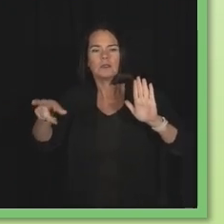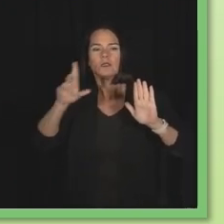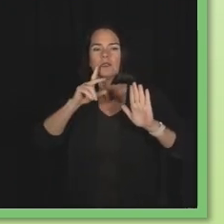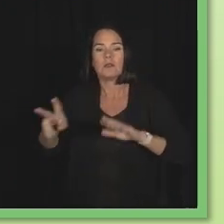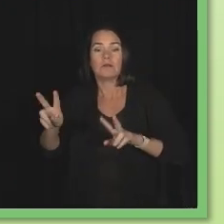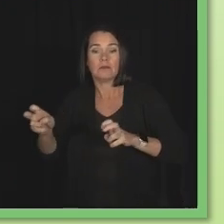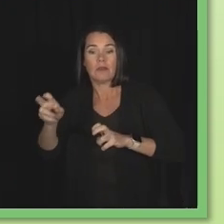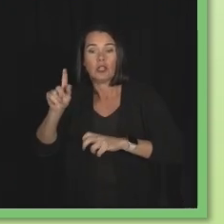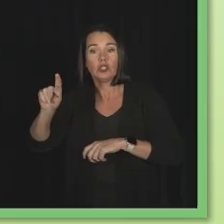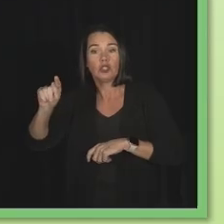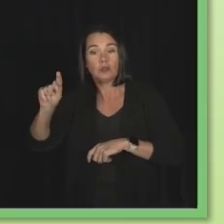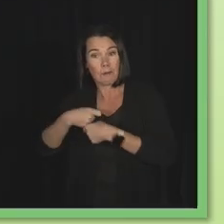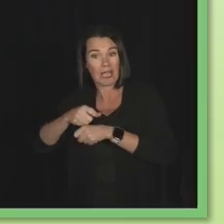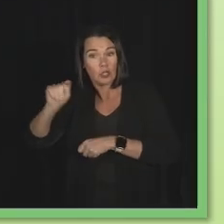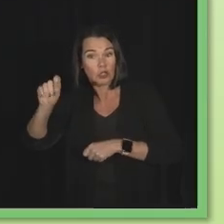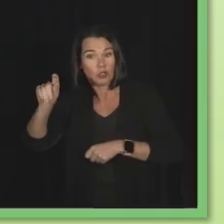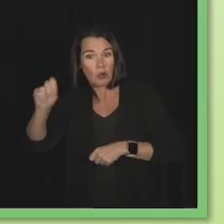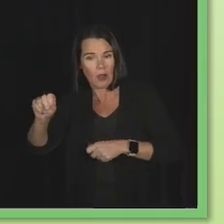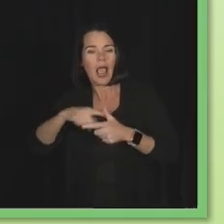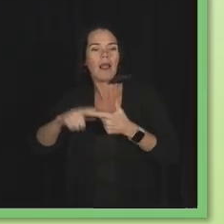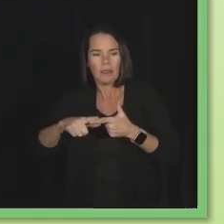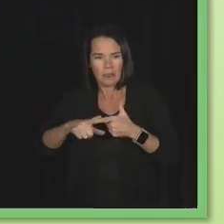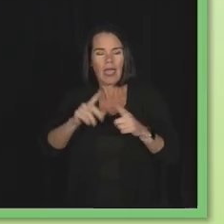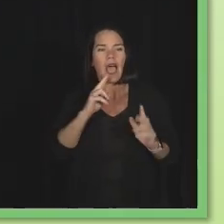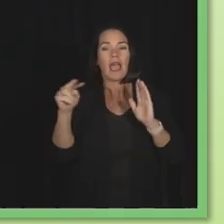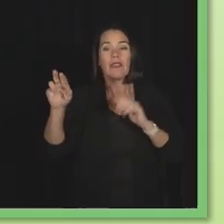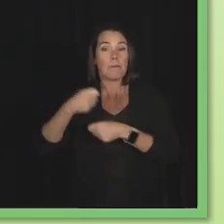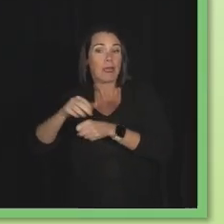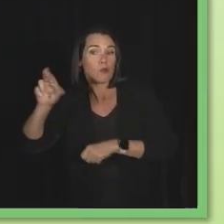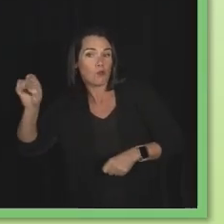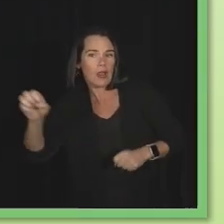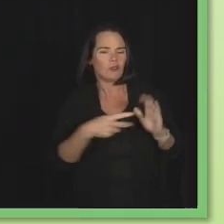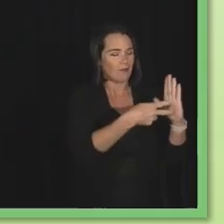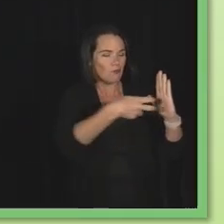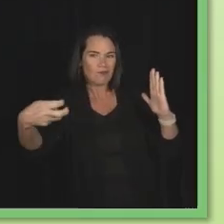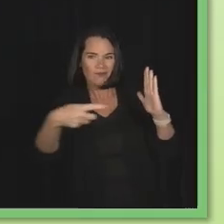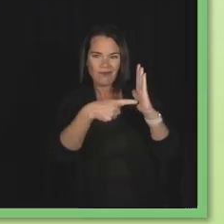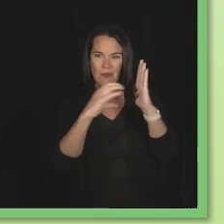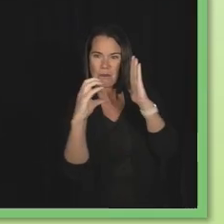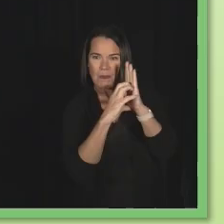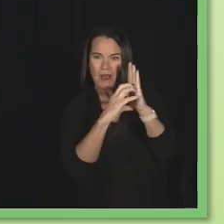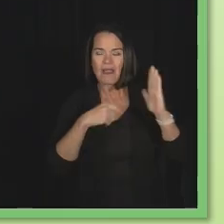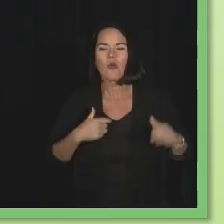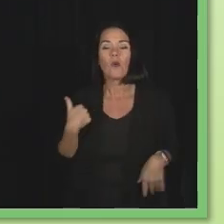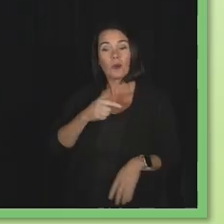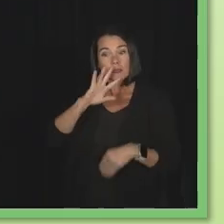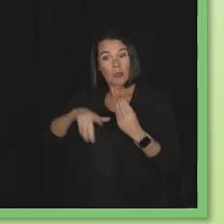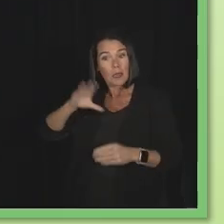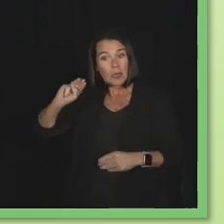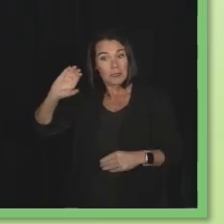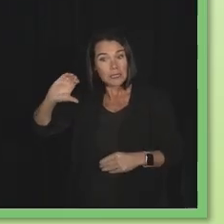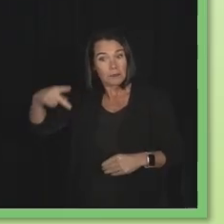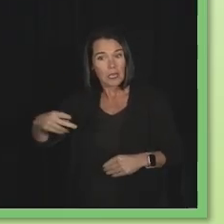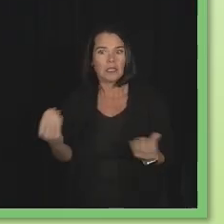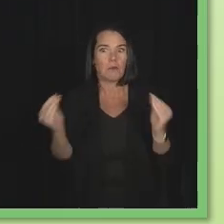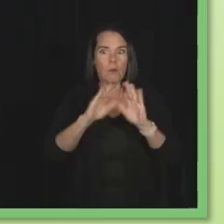then rate based this. So again, I need to go to the body to take that context. If we're talking about MCP, it's even more